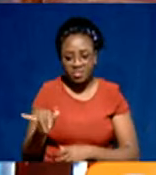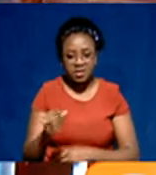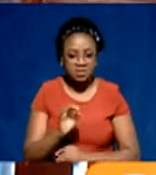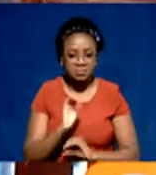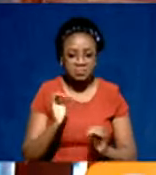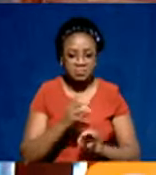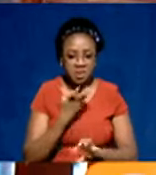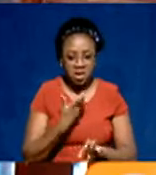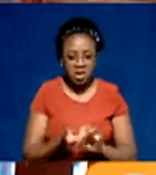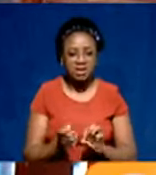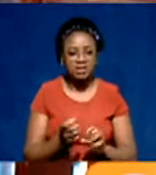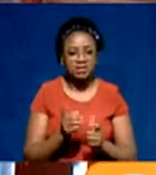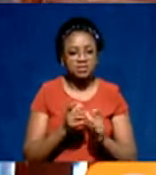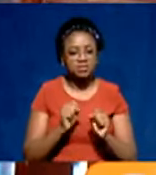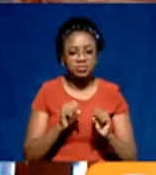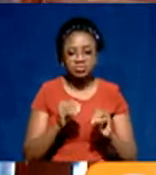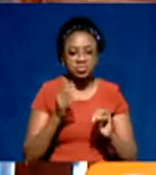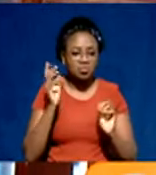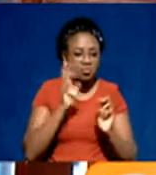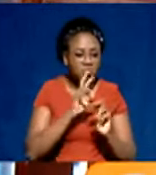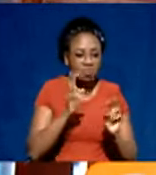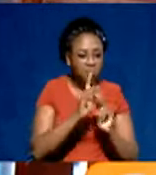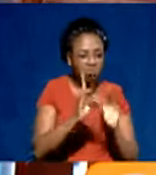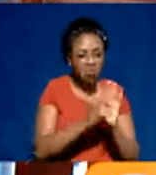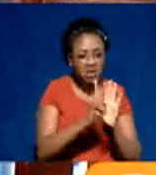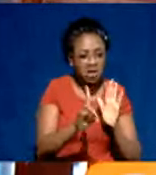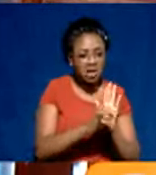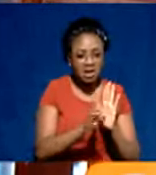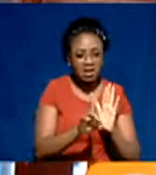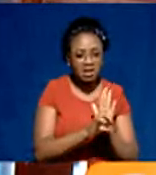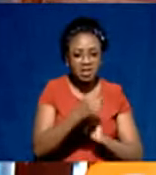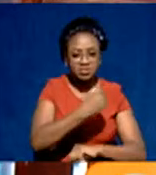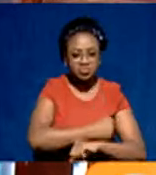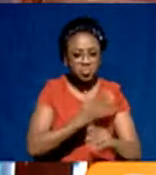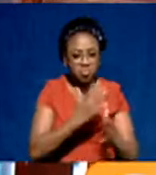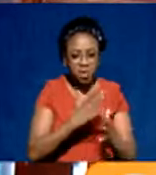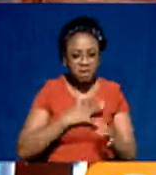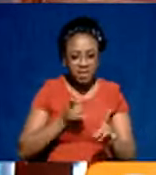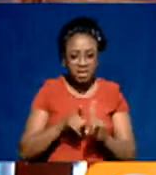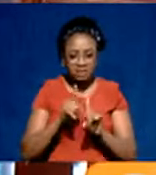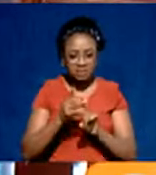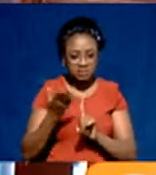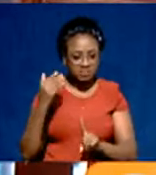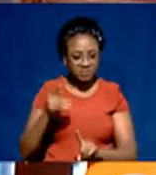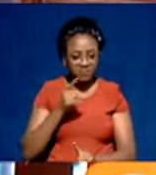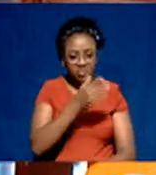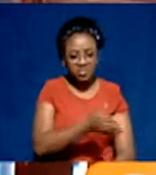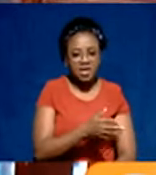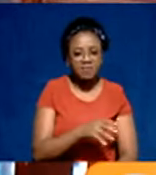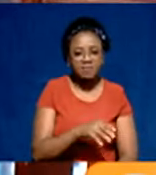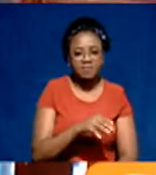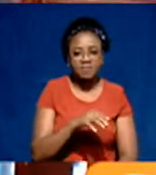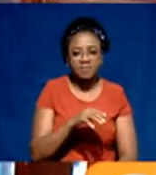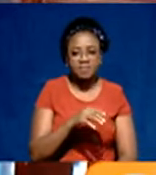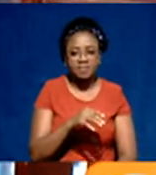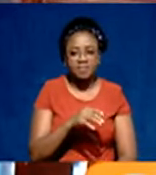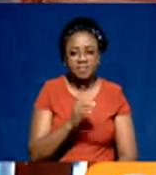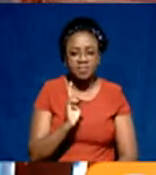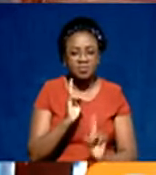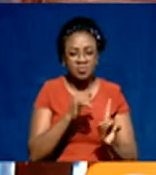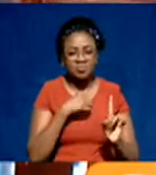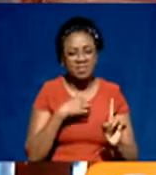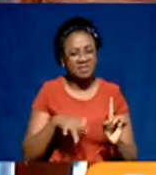he did, he just looked for this school where my former sister used to school, Kwangede Secondary School. For me at first, I felt